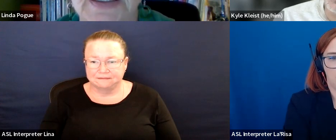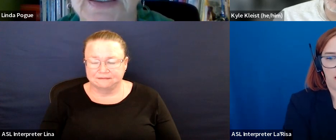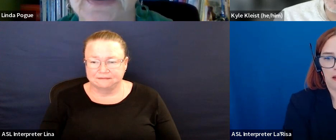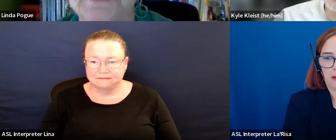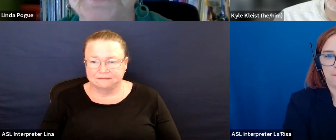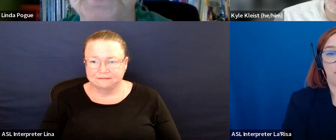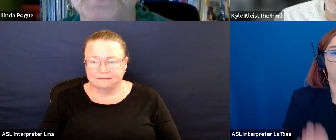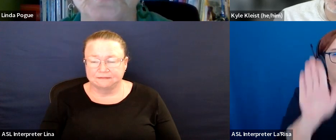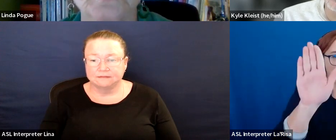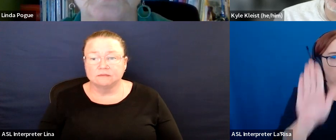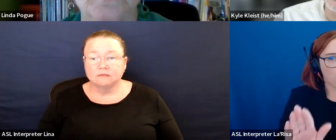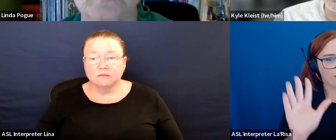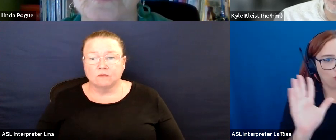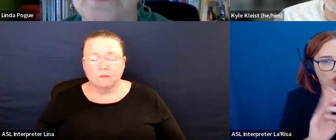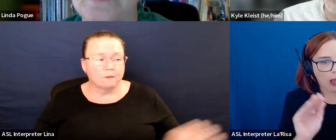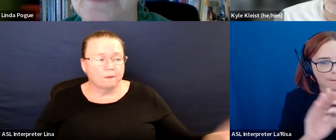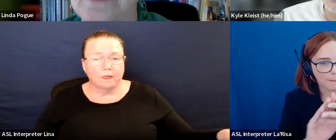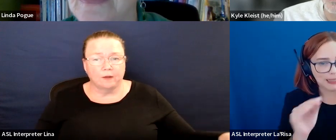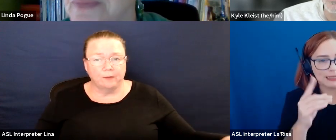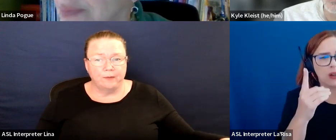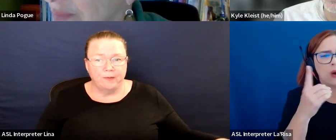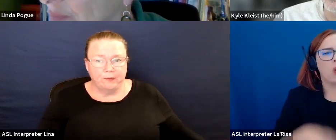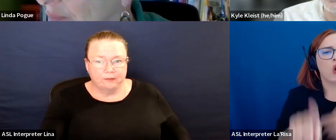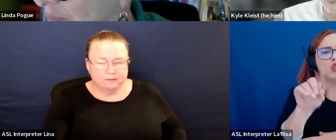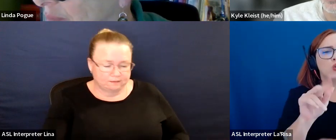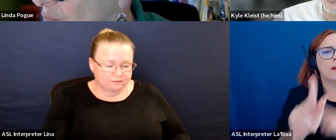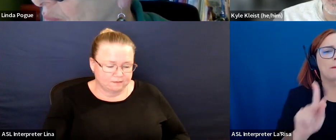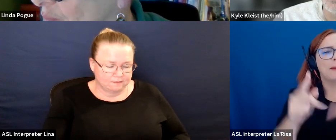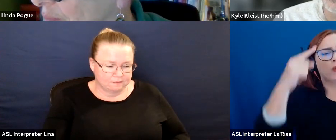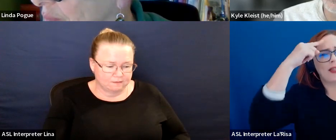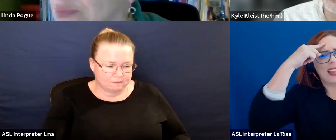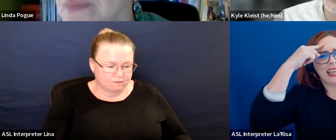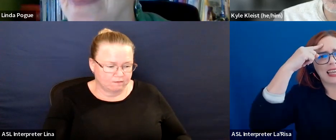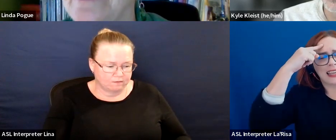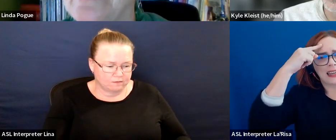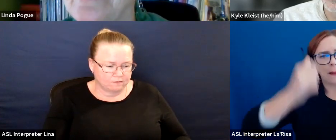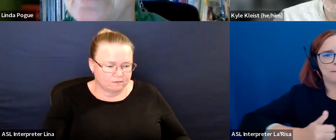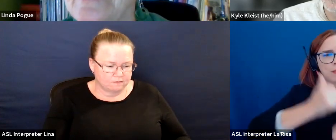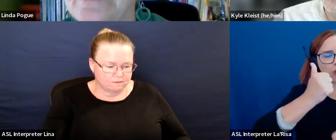So what do people think are the most surprising element of peer support programs?